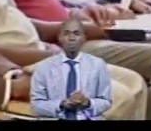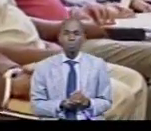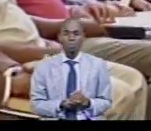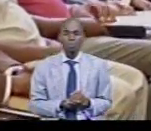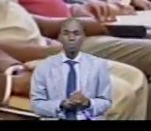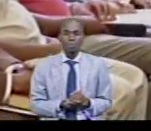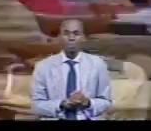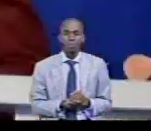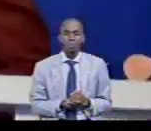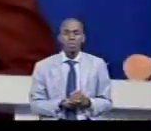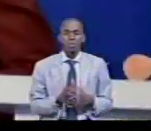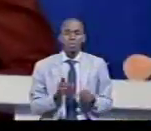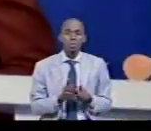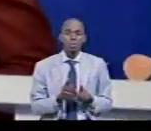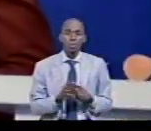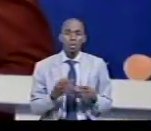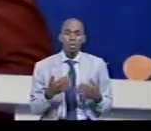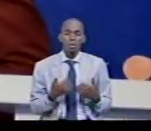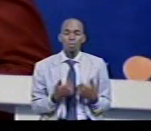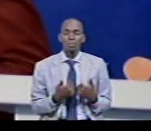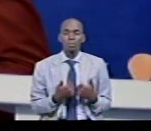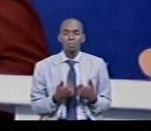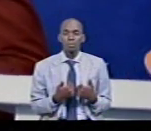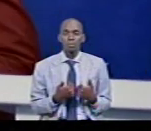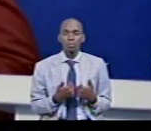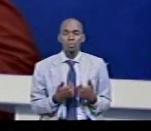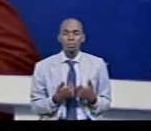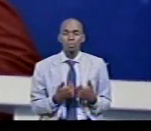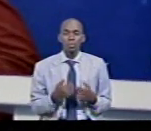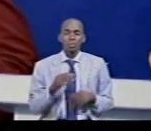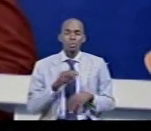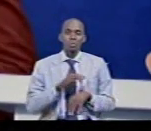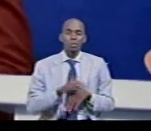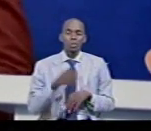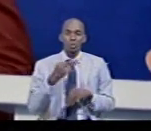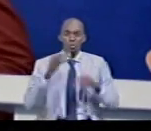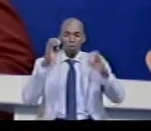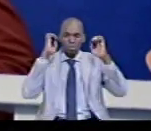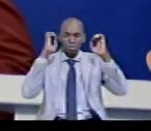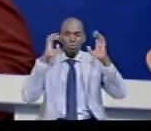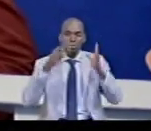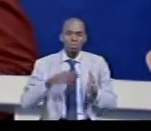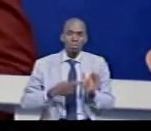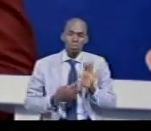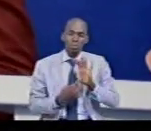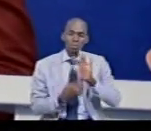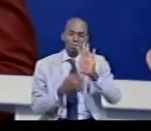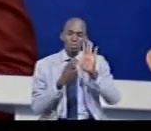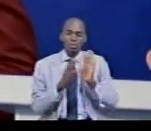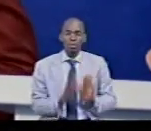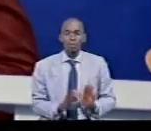We also have Ministry of Education representative.